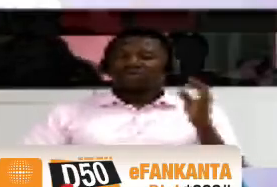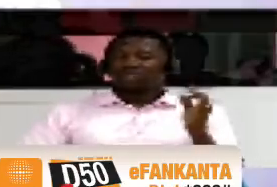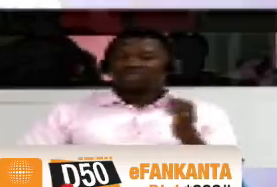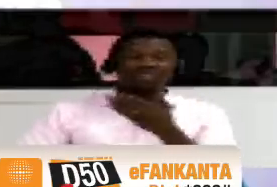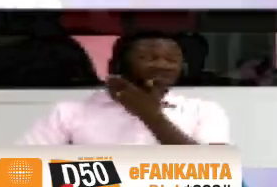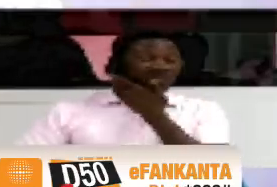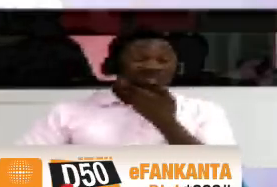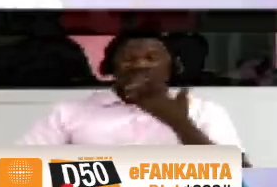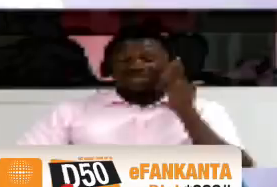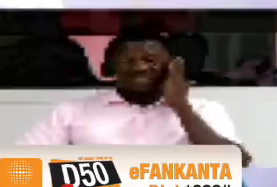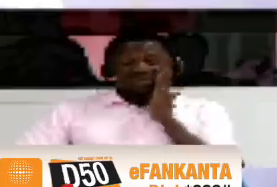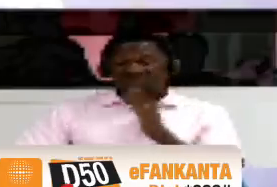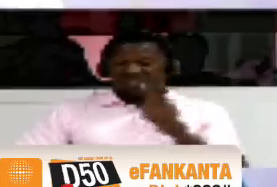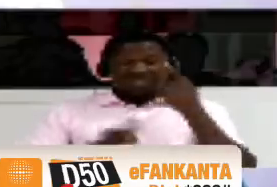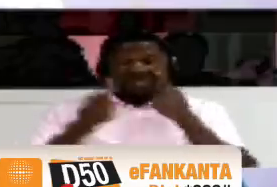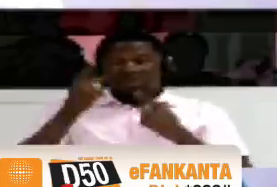wailing.